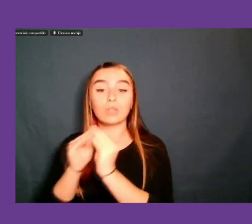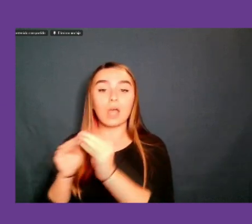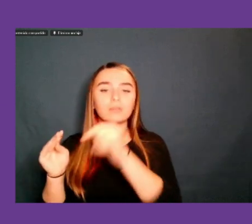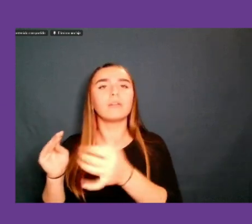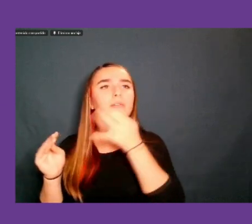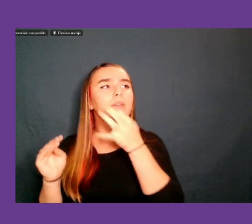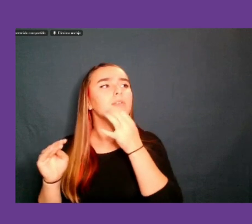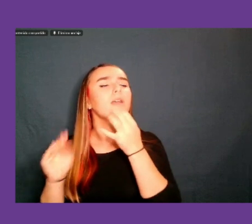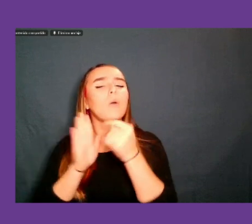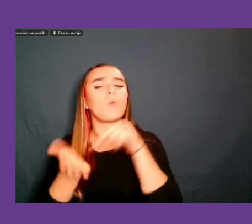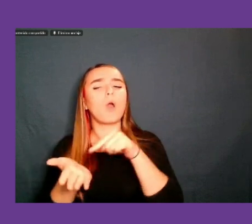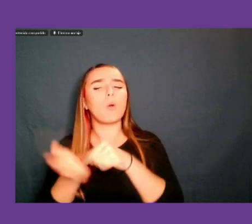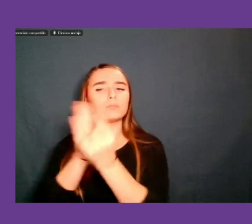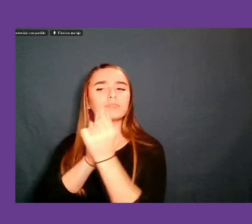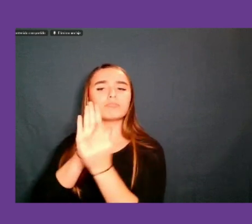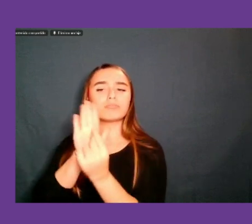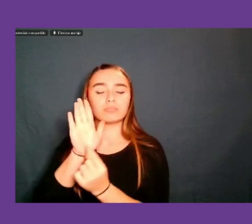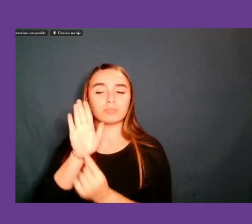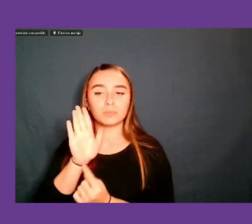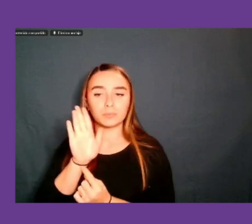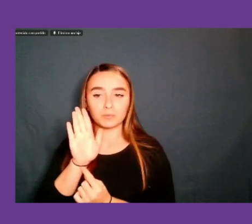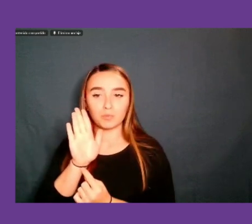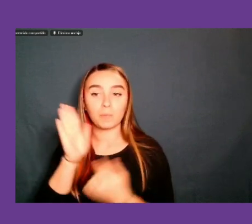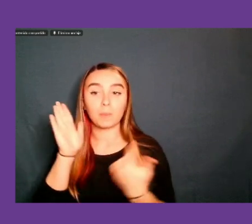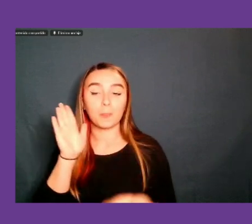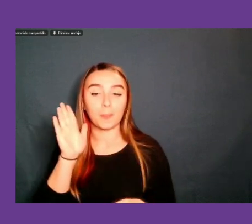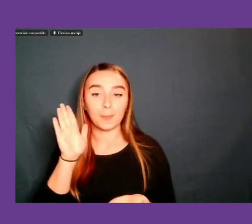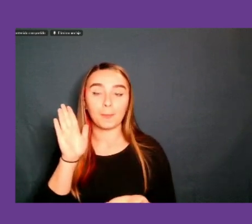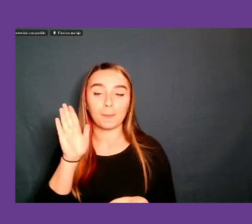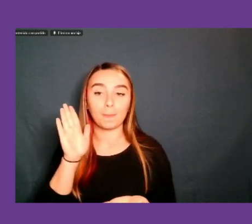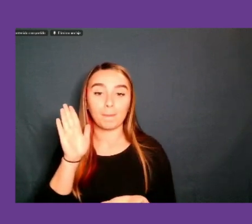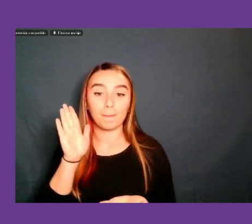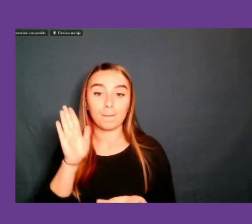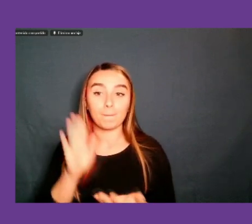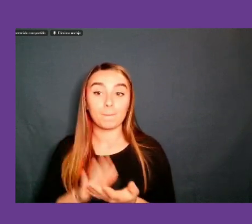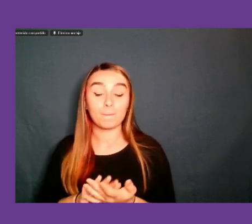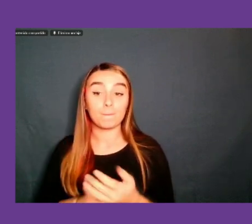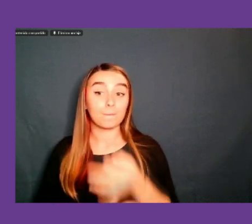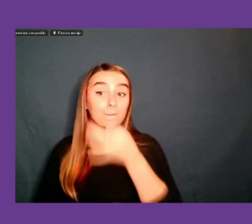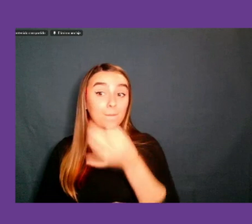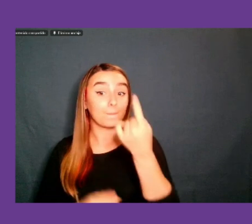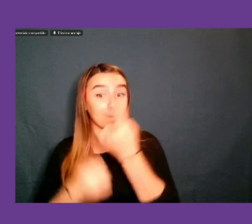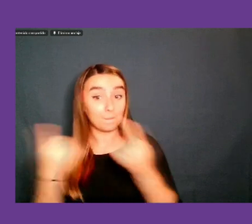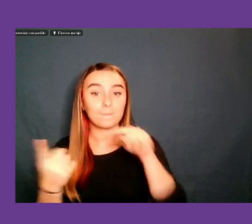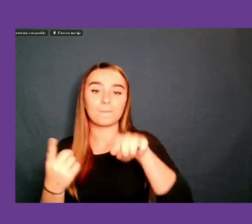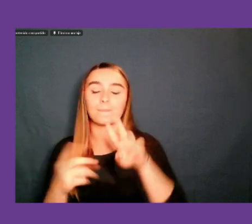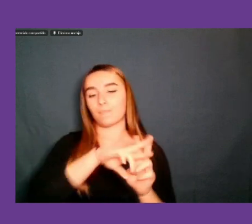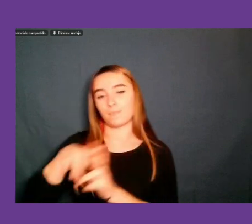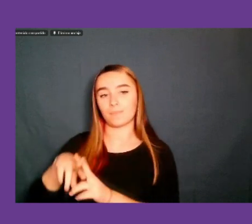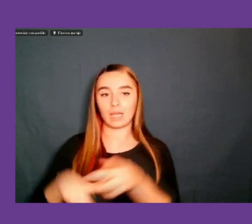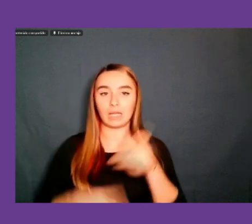requirements. Some experts think that some of those dimensions should be reviewed, and in fact, the